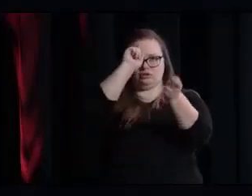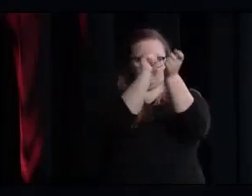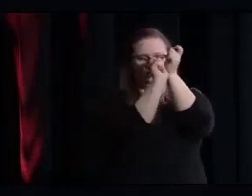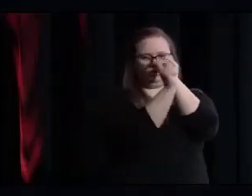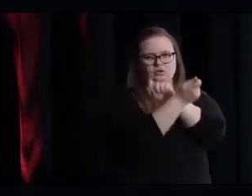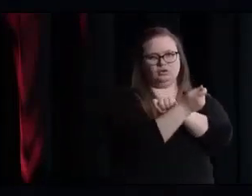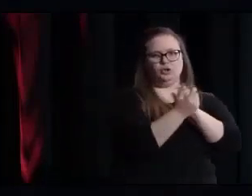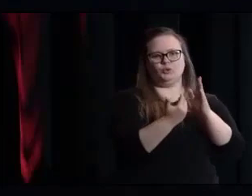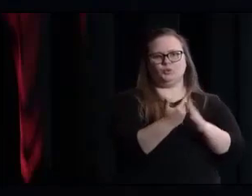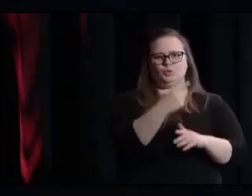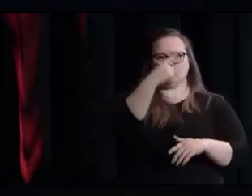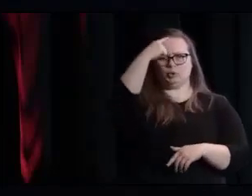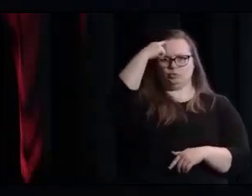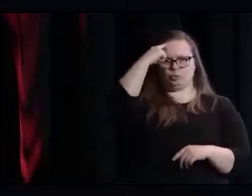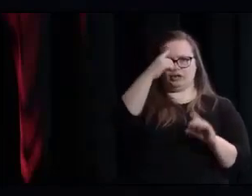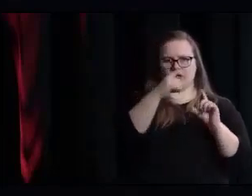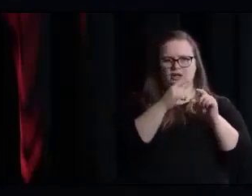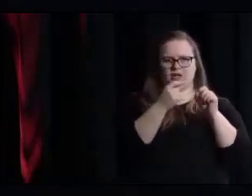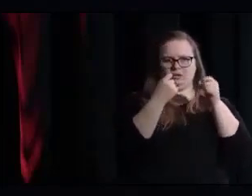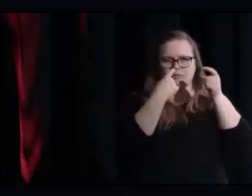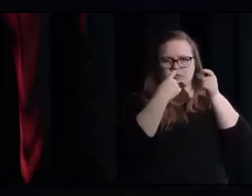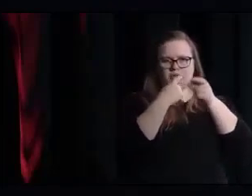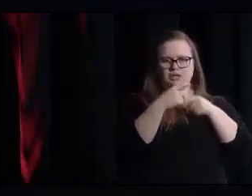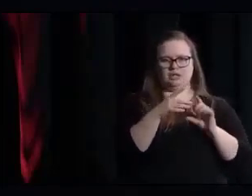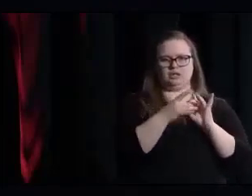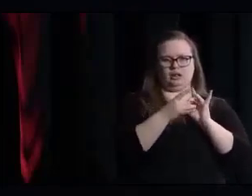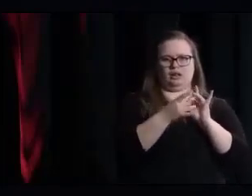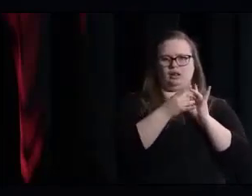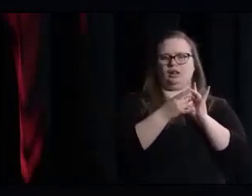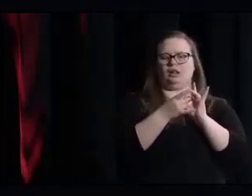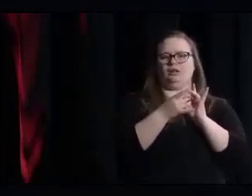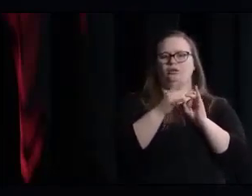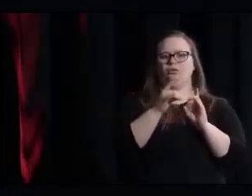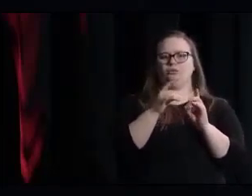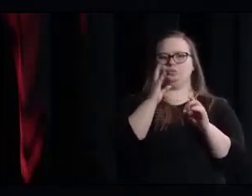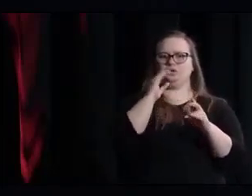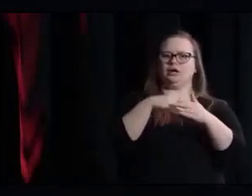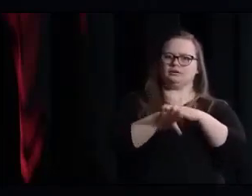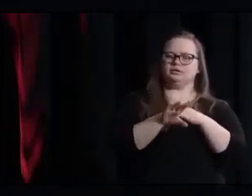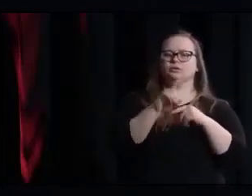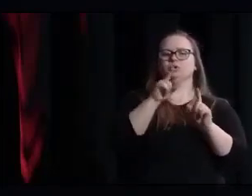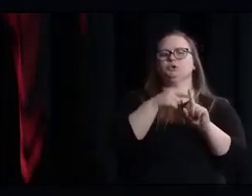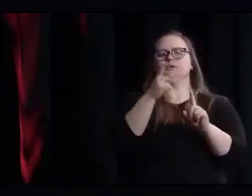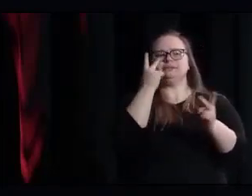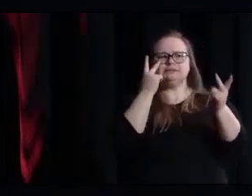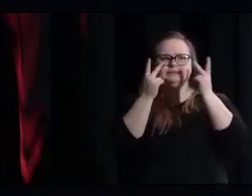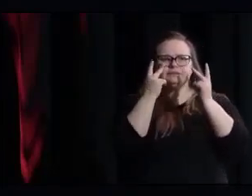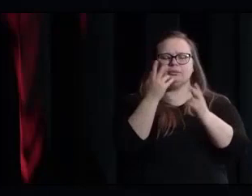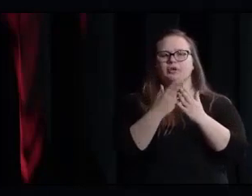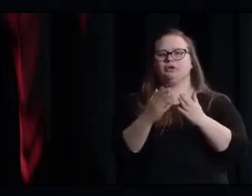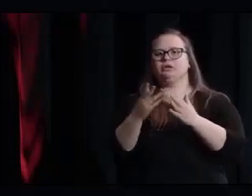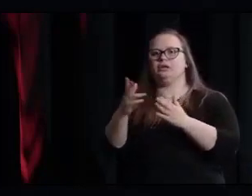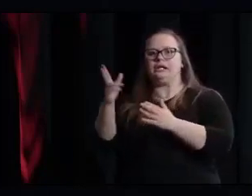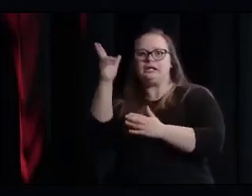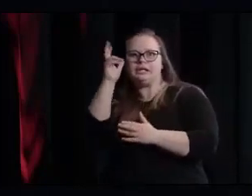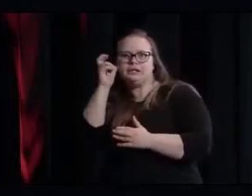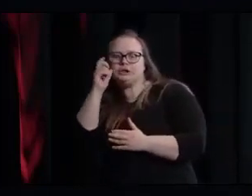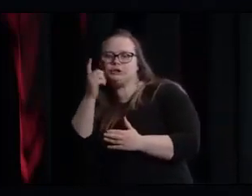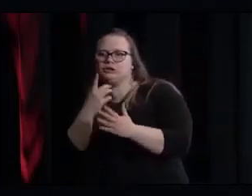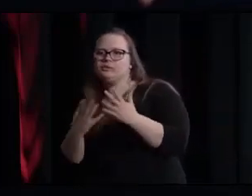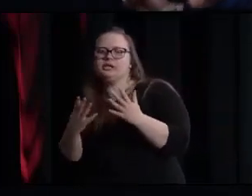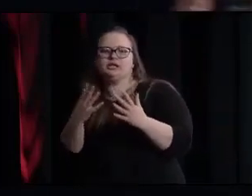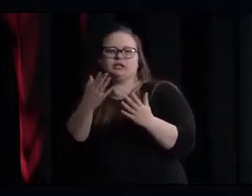neural networks that will be accessed when you see something, when you hear something, when you smell something, when